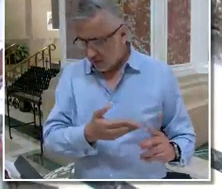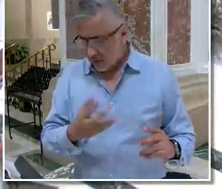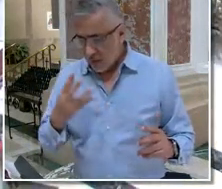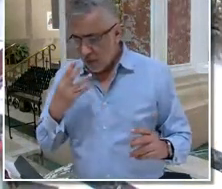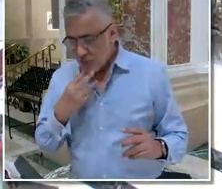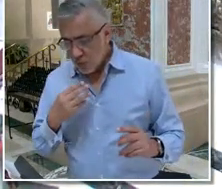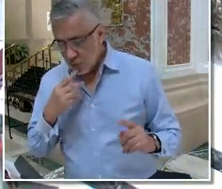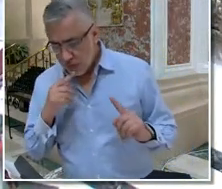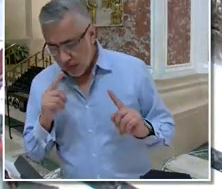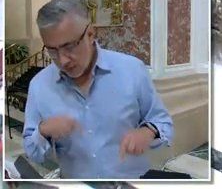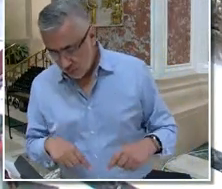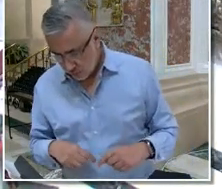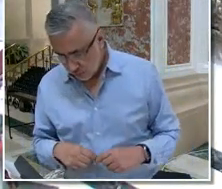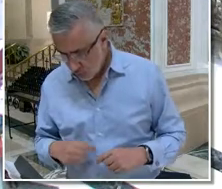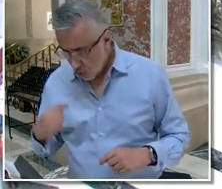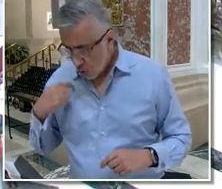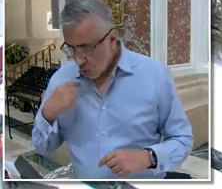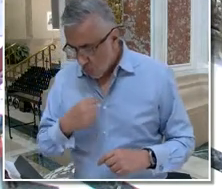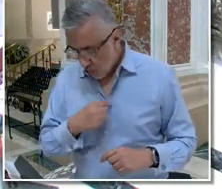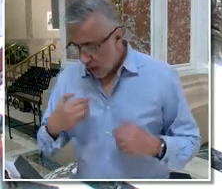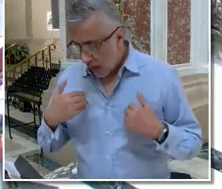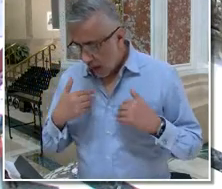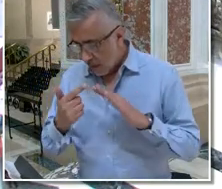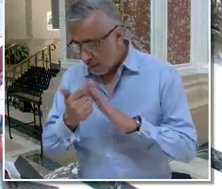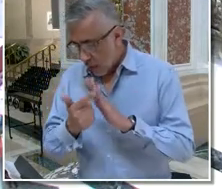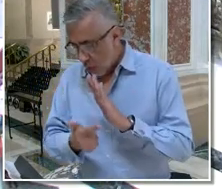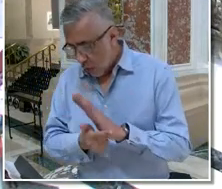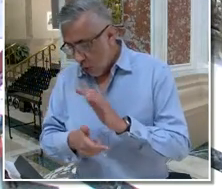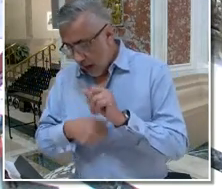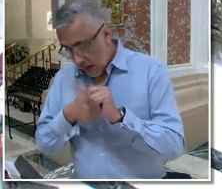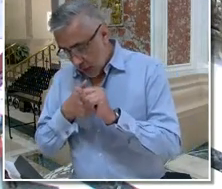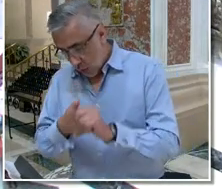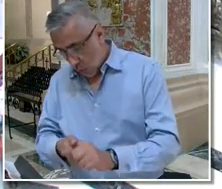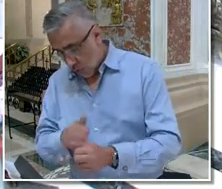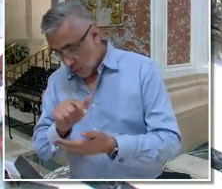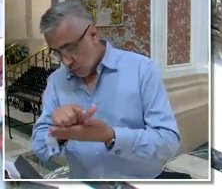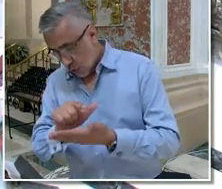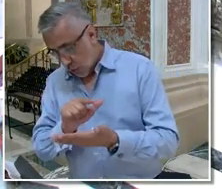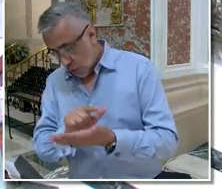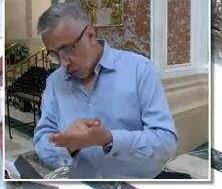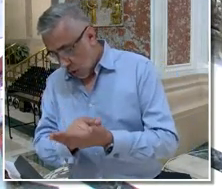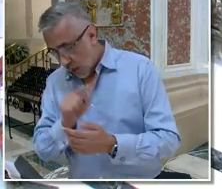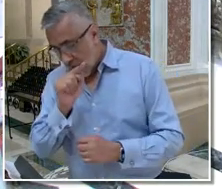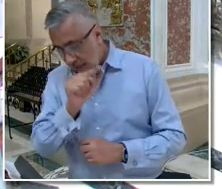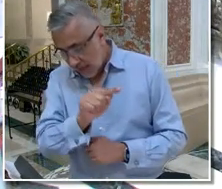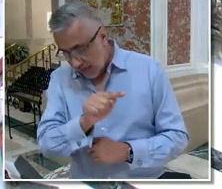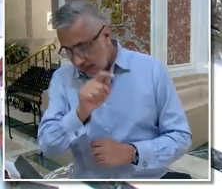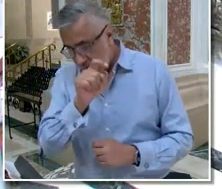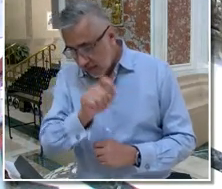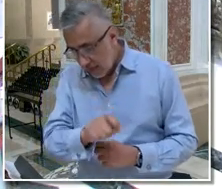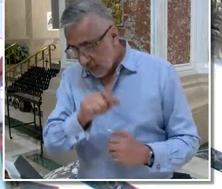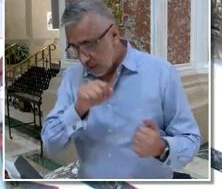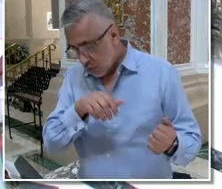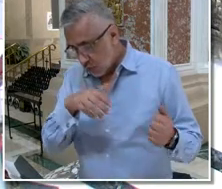Jews answered, "We have a law, and according to that law, he ought to die, because